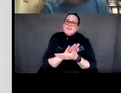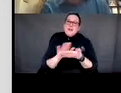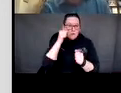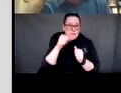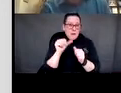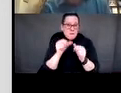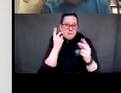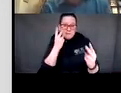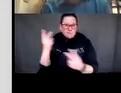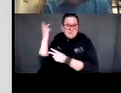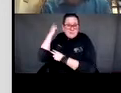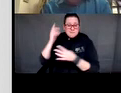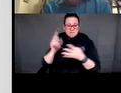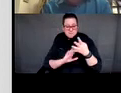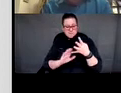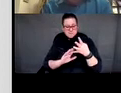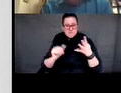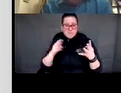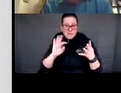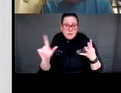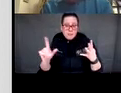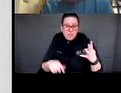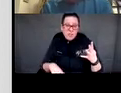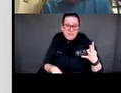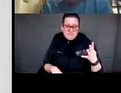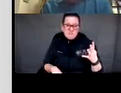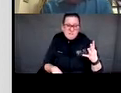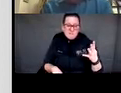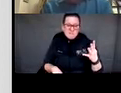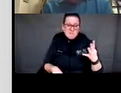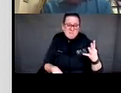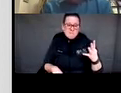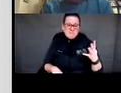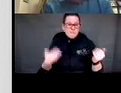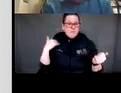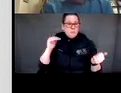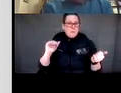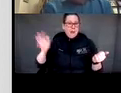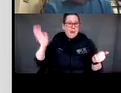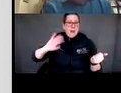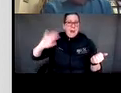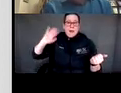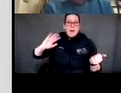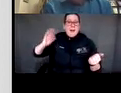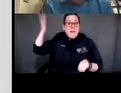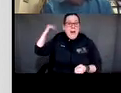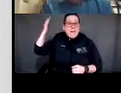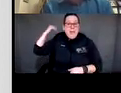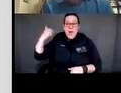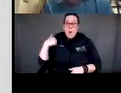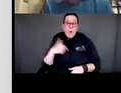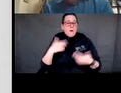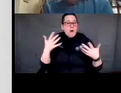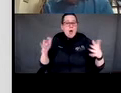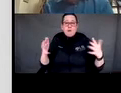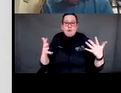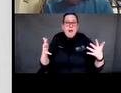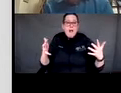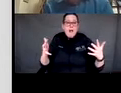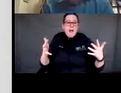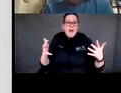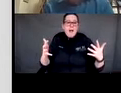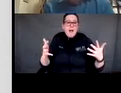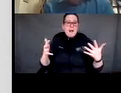we were at the end of April in terms of where things were. At that time, we had already curtailed our